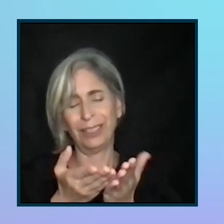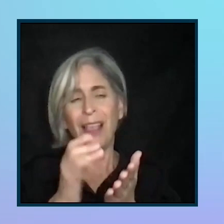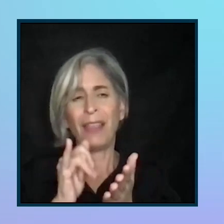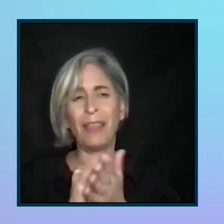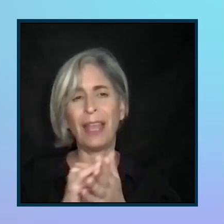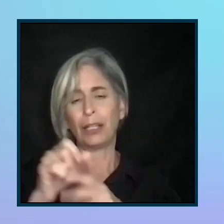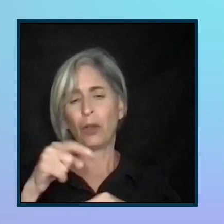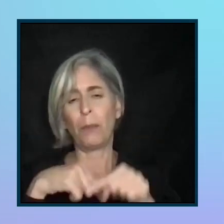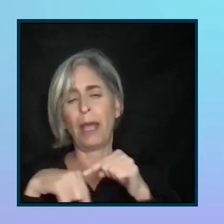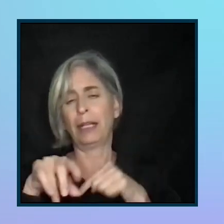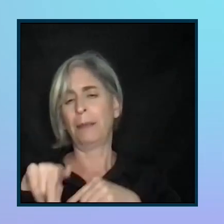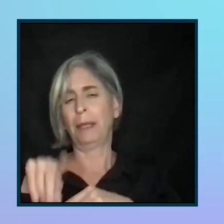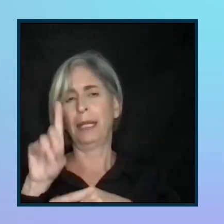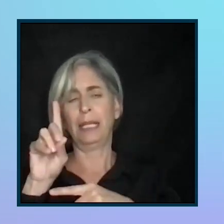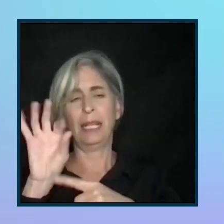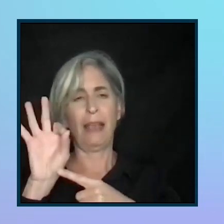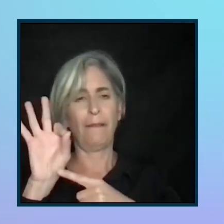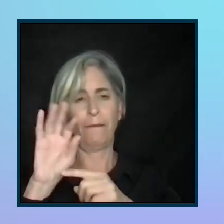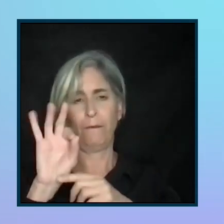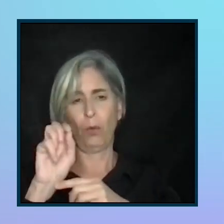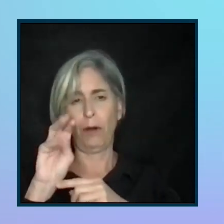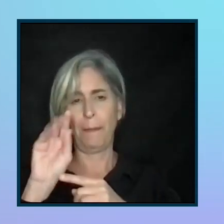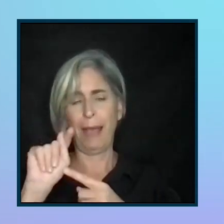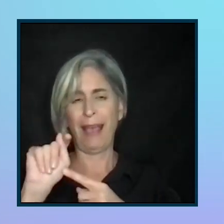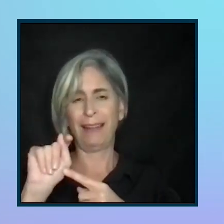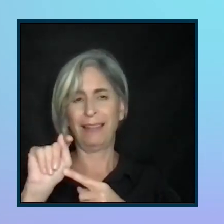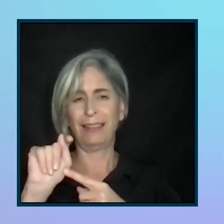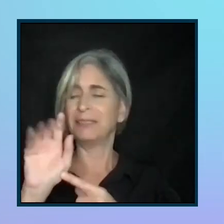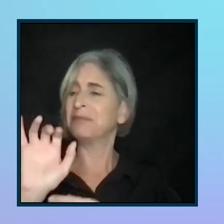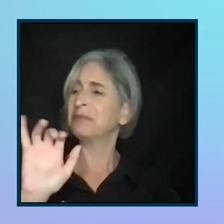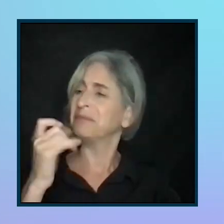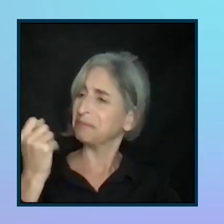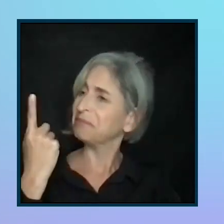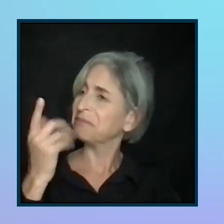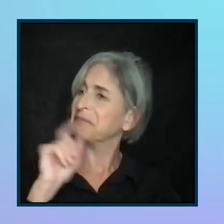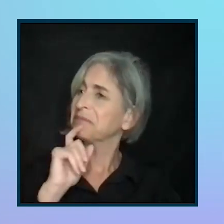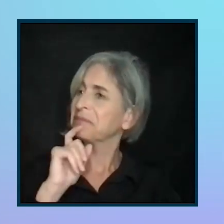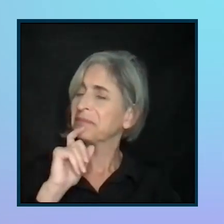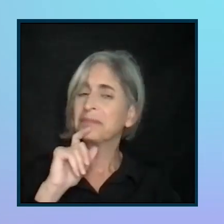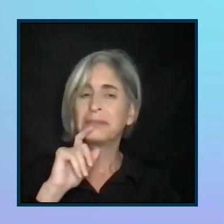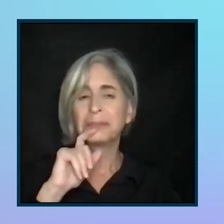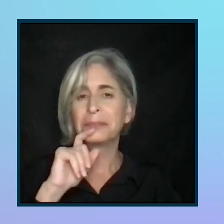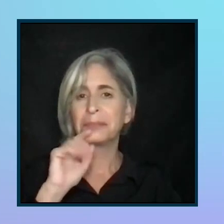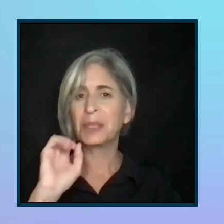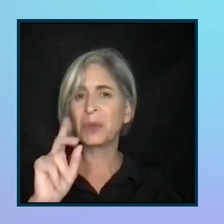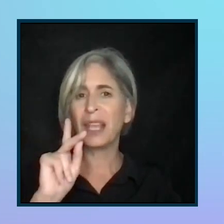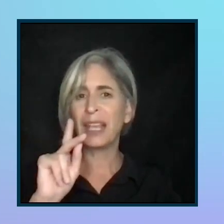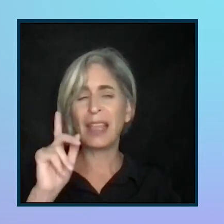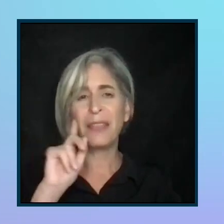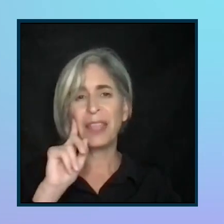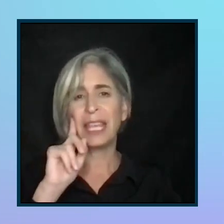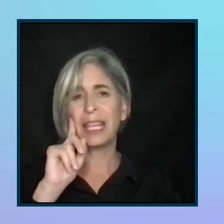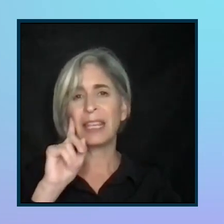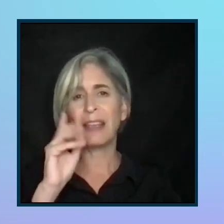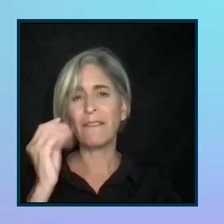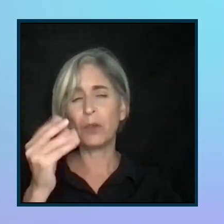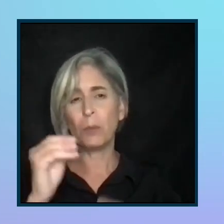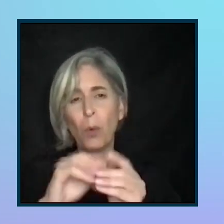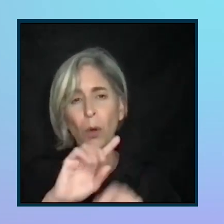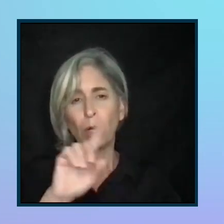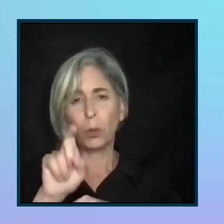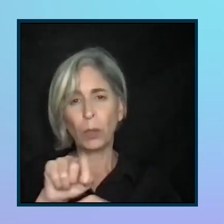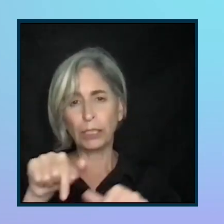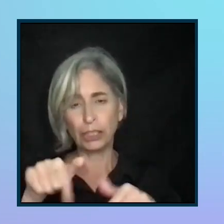go back to the PDF format. Yeah. Makes sense. Okay, I think we have time for a couple more